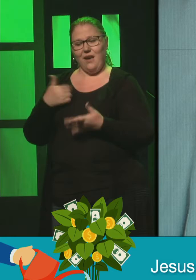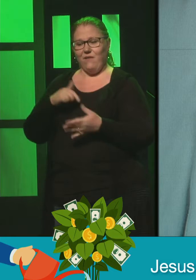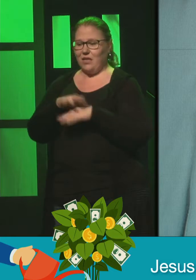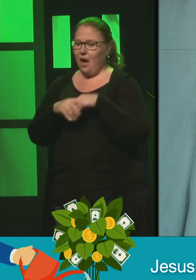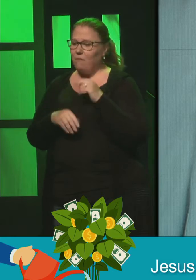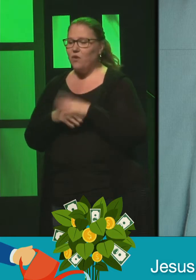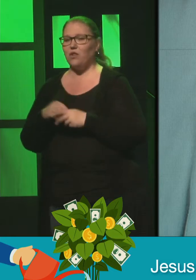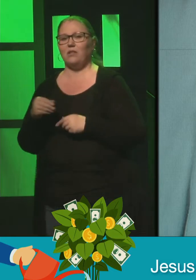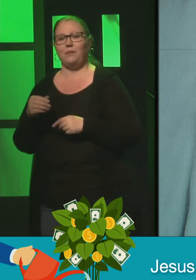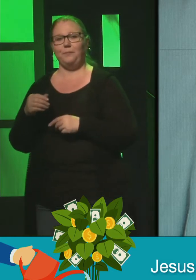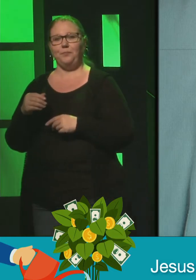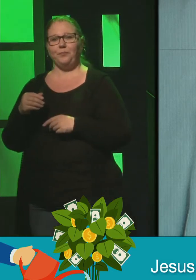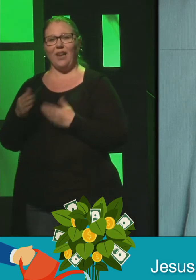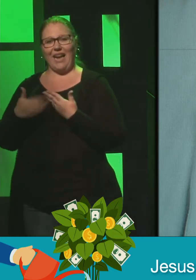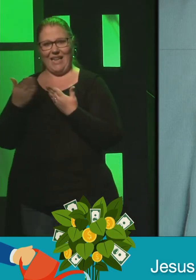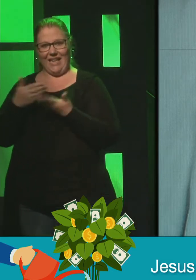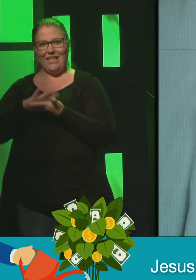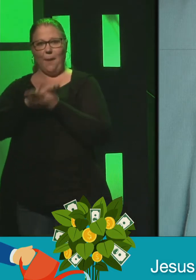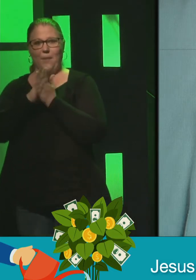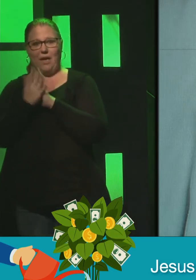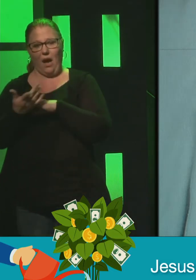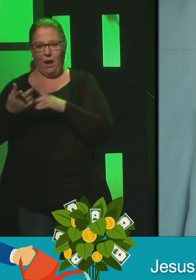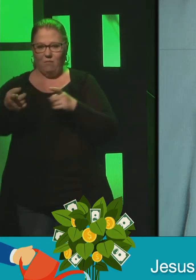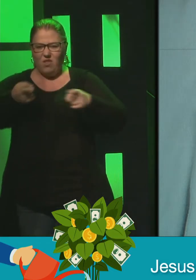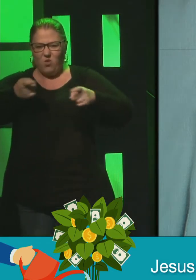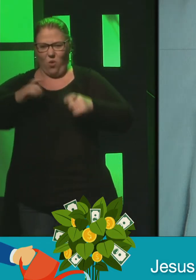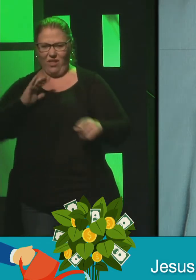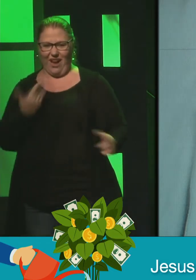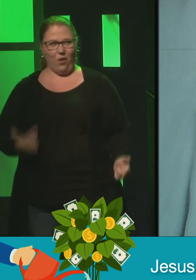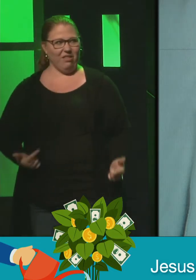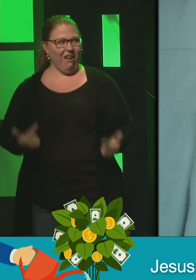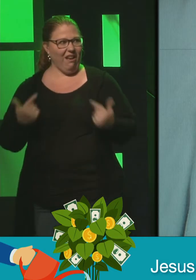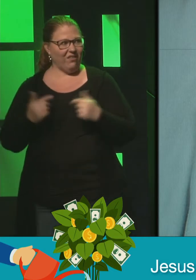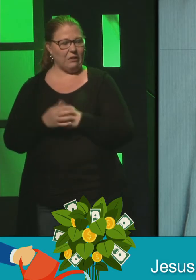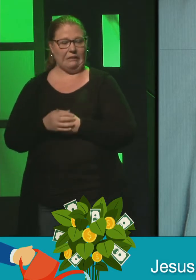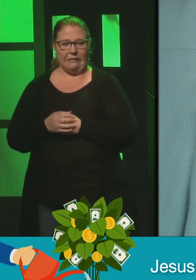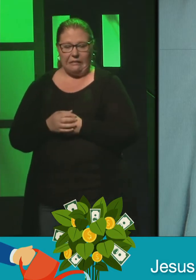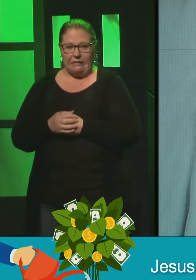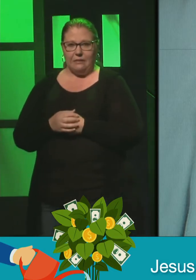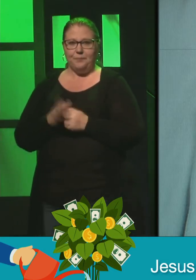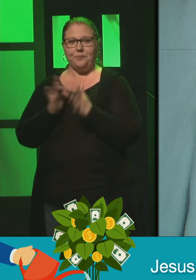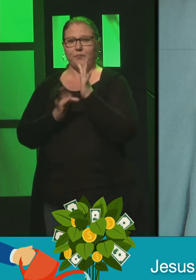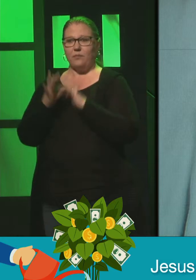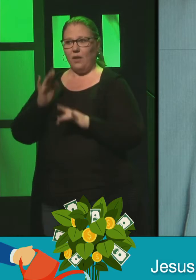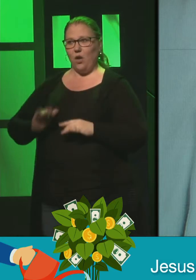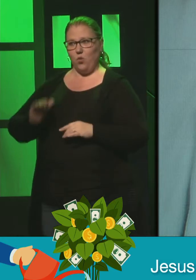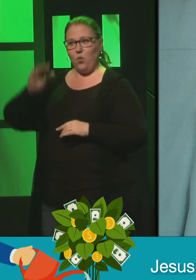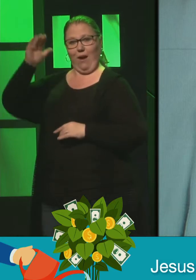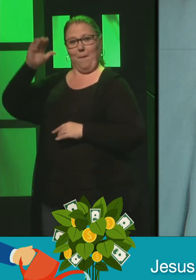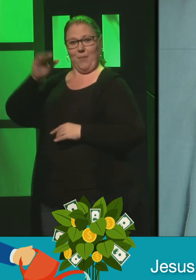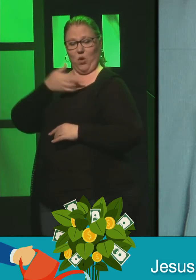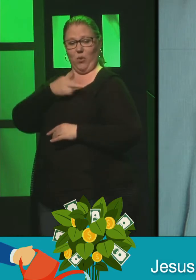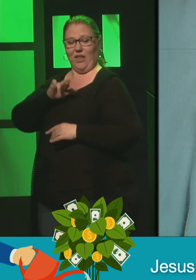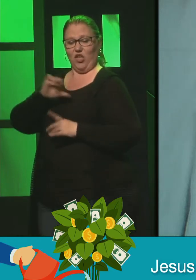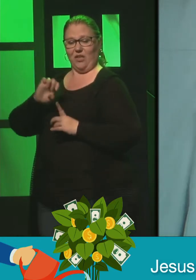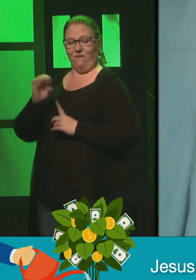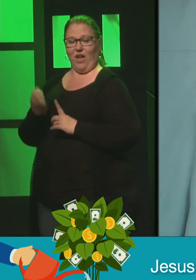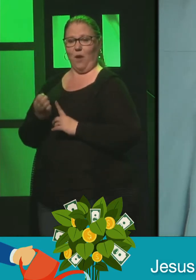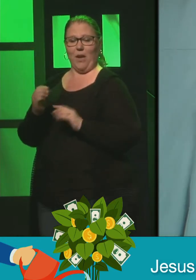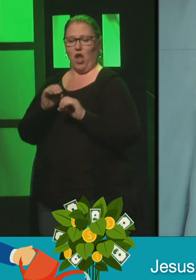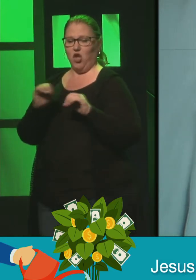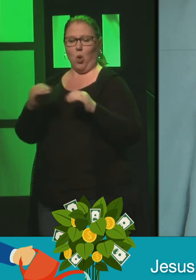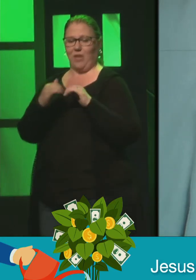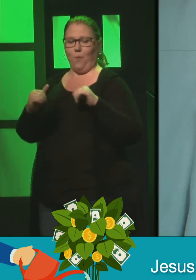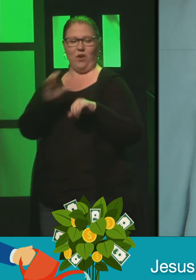comfort, that they can easily become things that possess us. Now, Jesus grew up in a religious environment that had no separation of